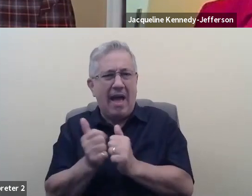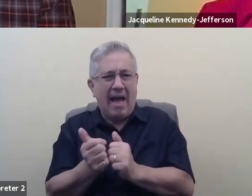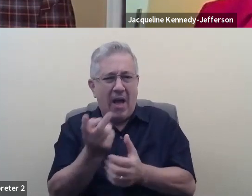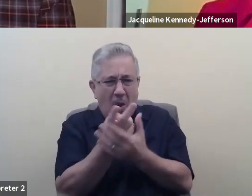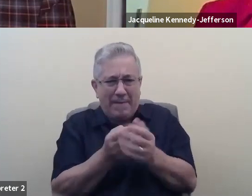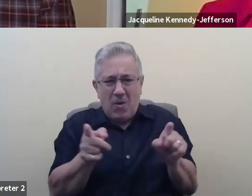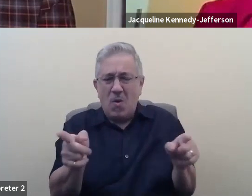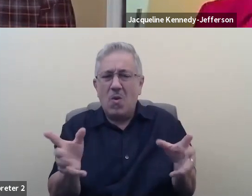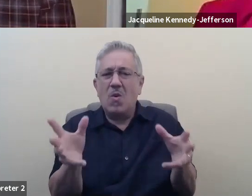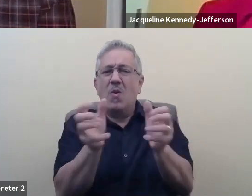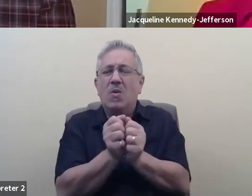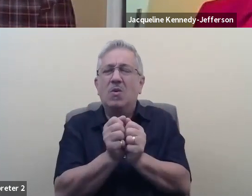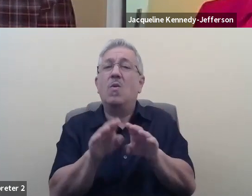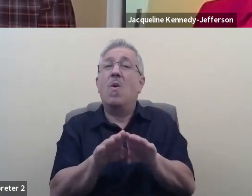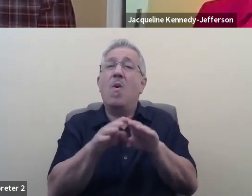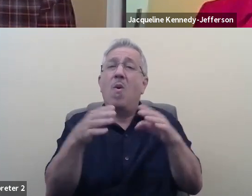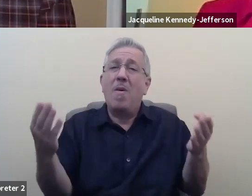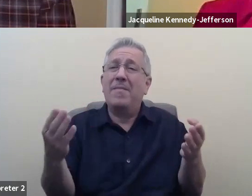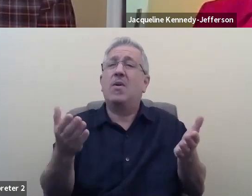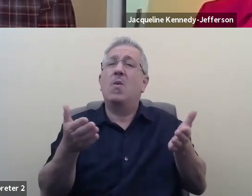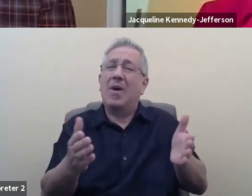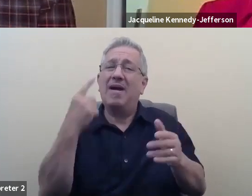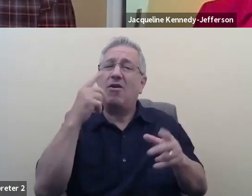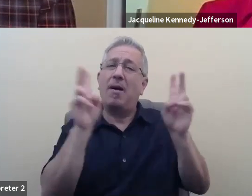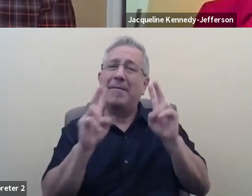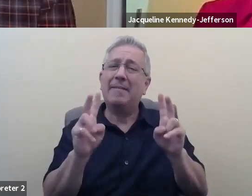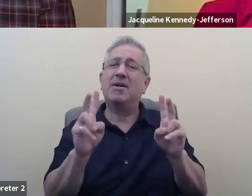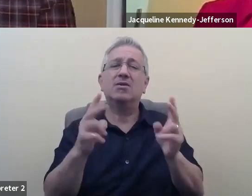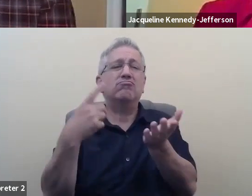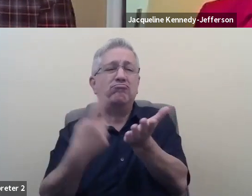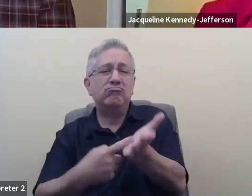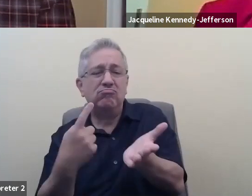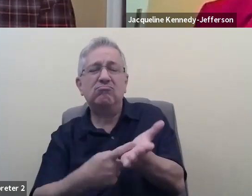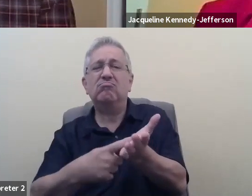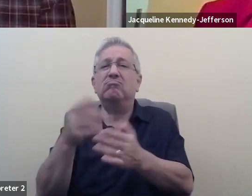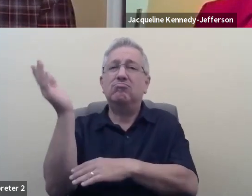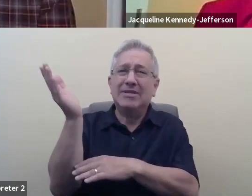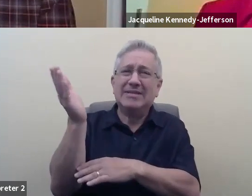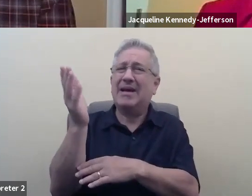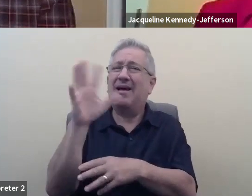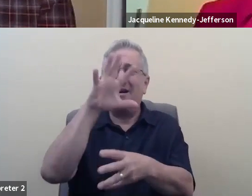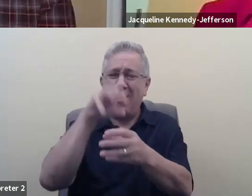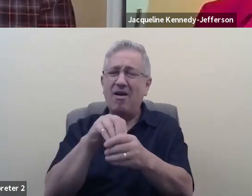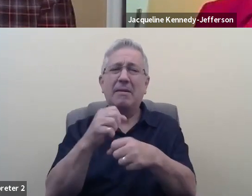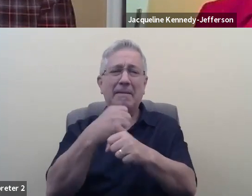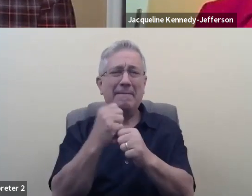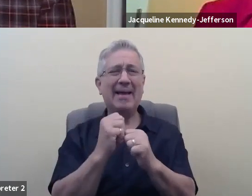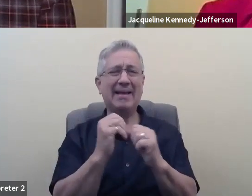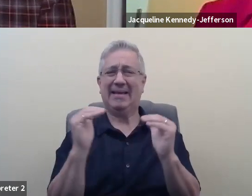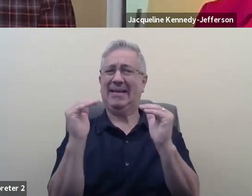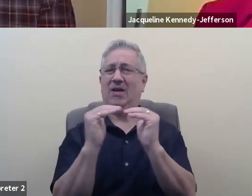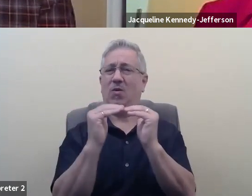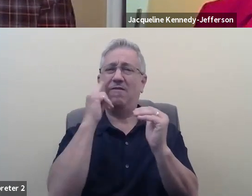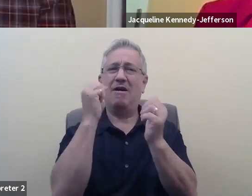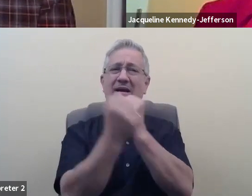for, you know, to open up the conversations further, to, you know, provide additional access, and to many of, you know, to